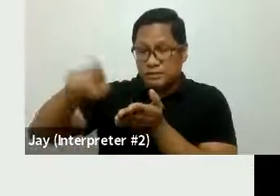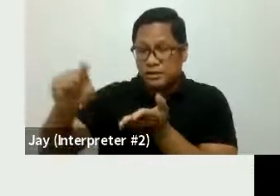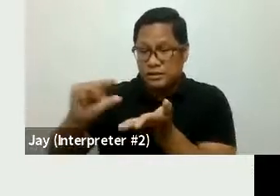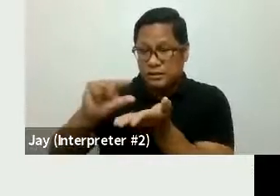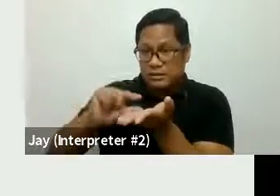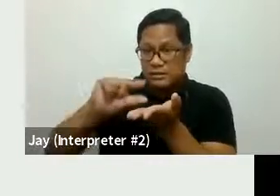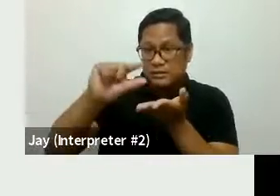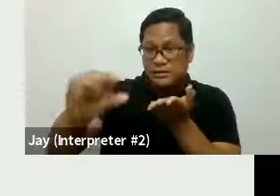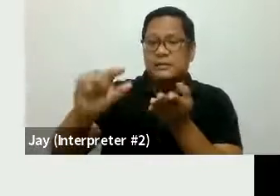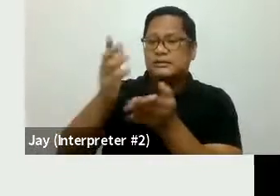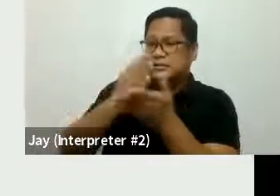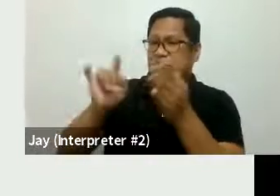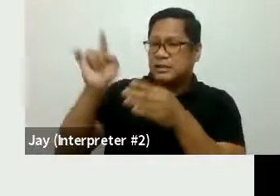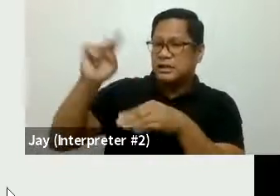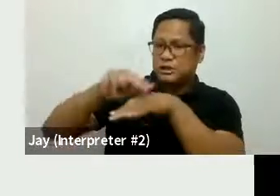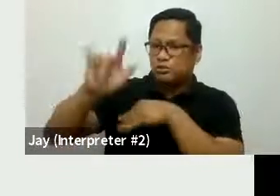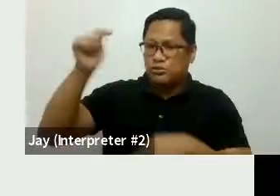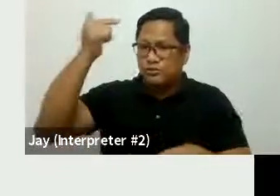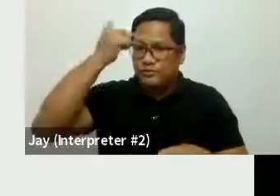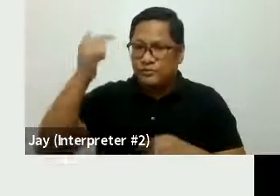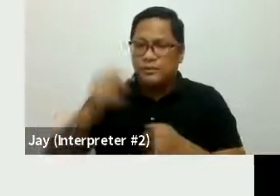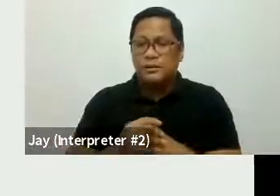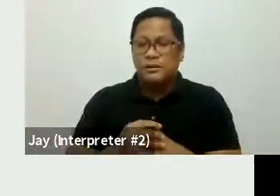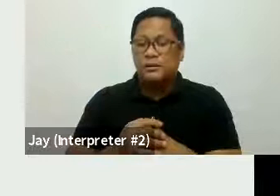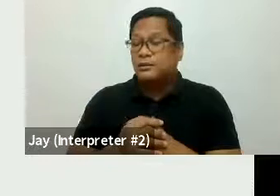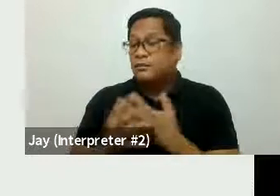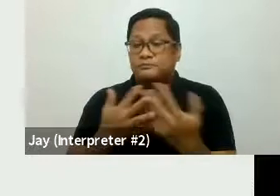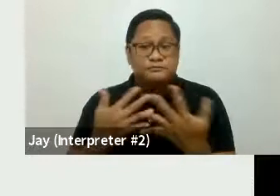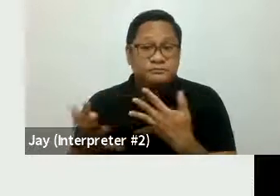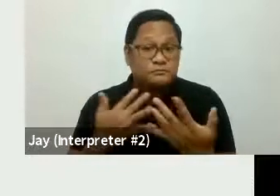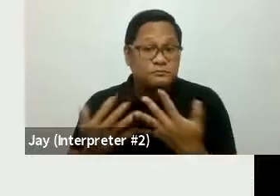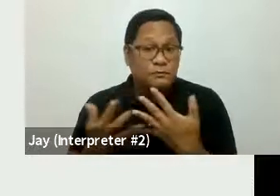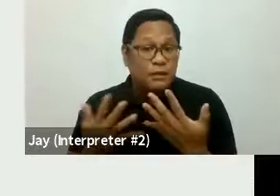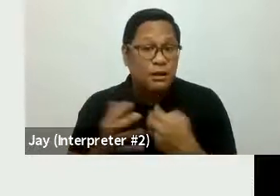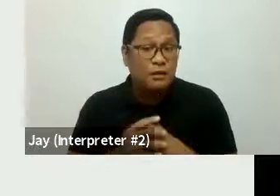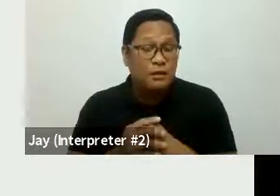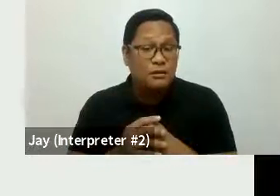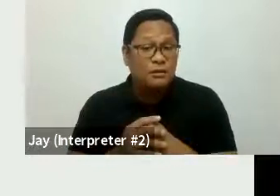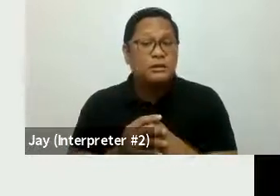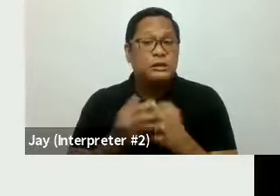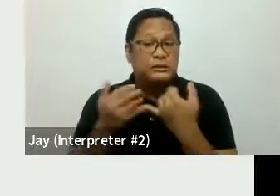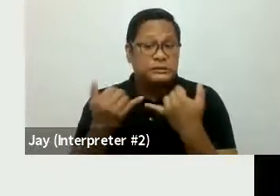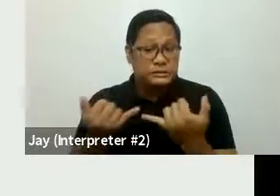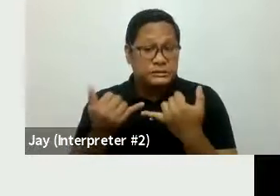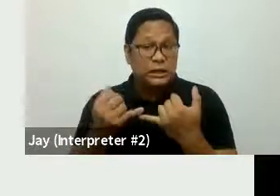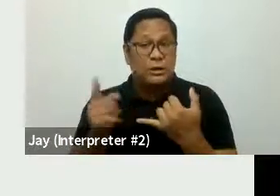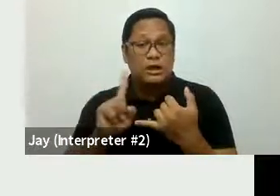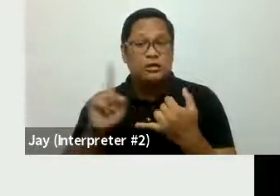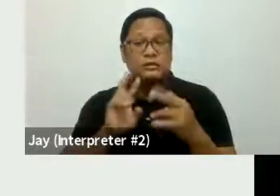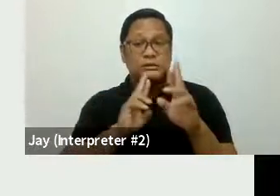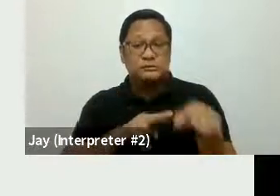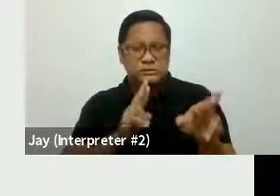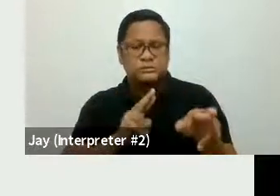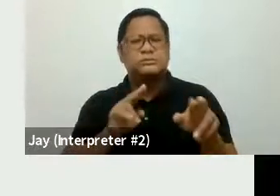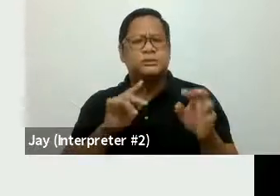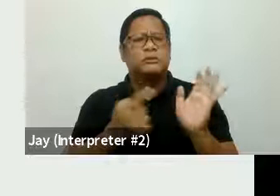national government. So I guess with whatever, with the current response, it's become